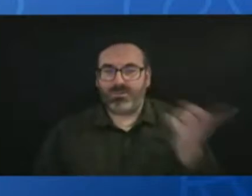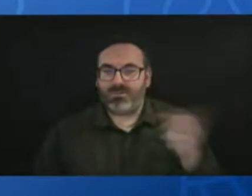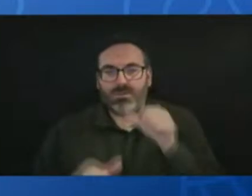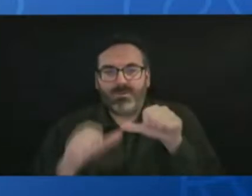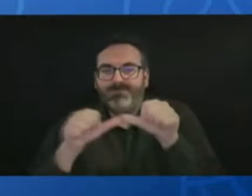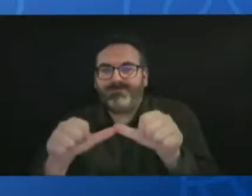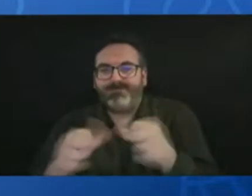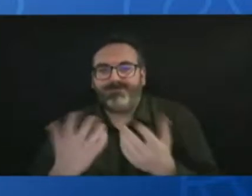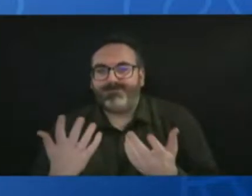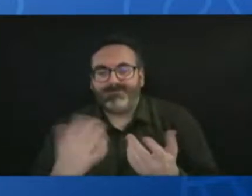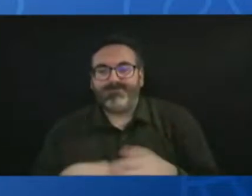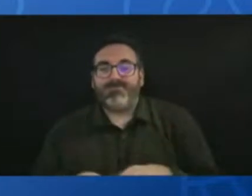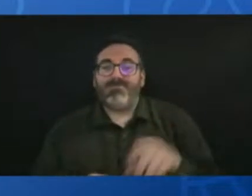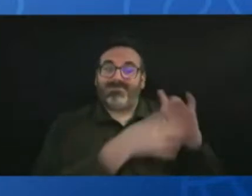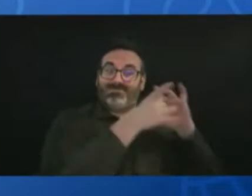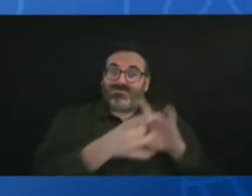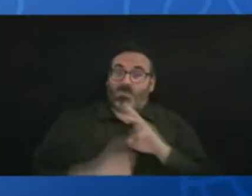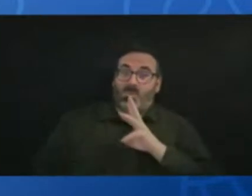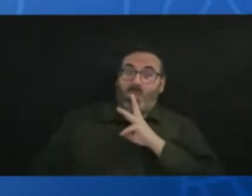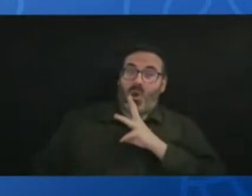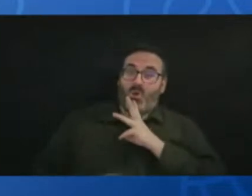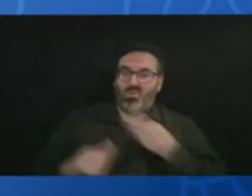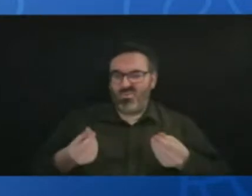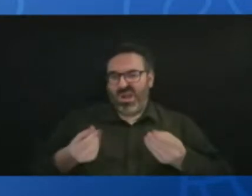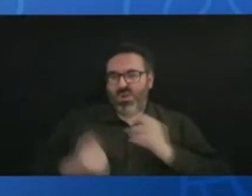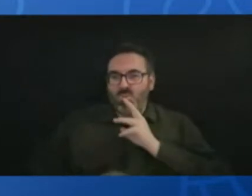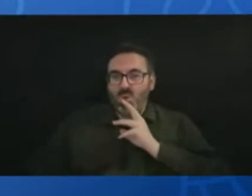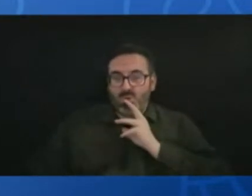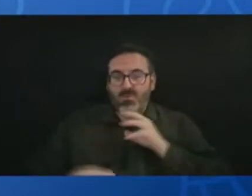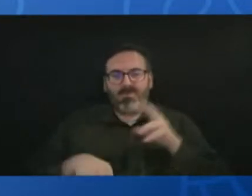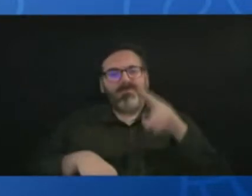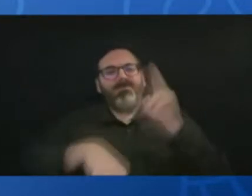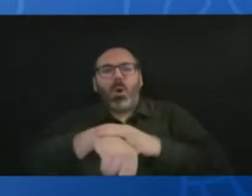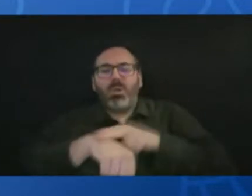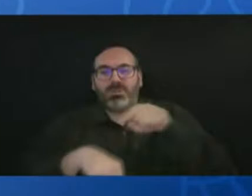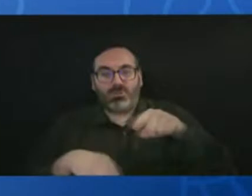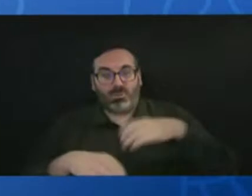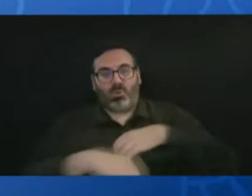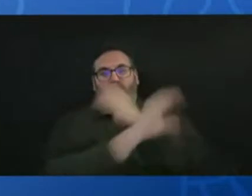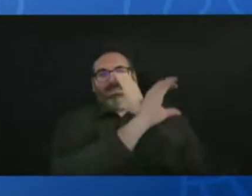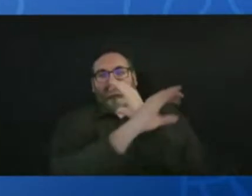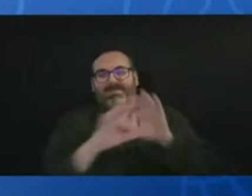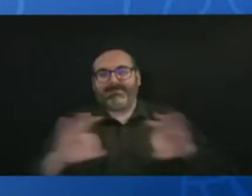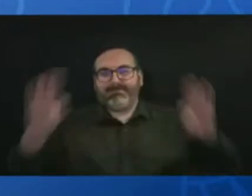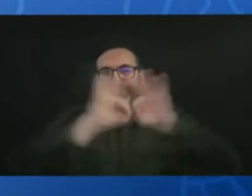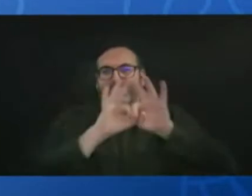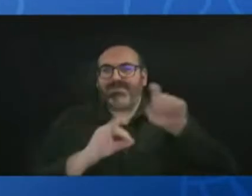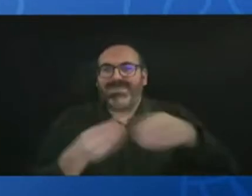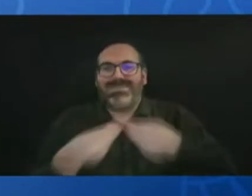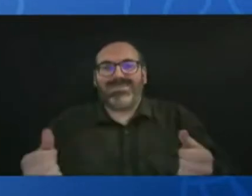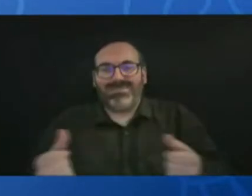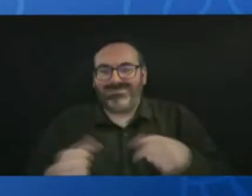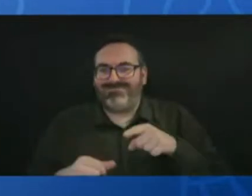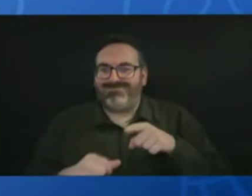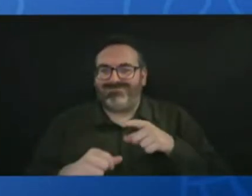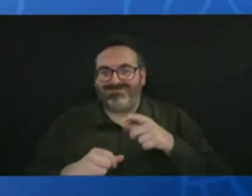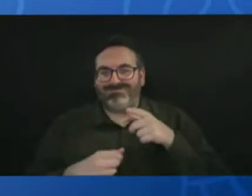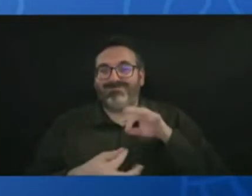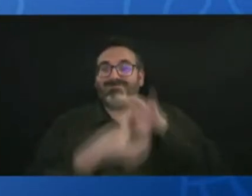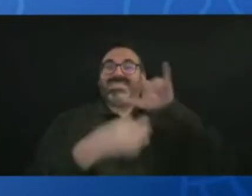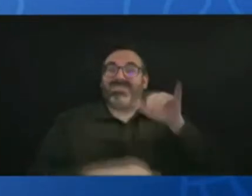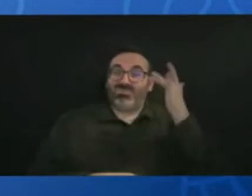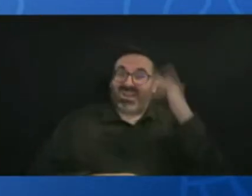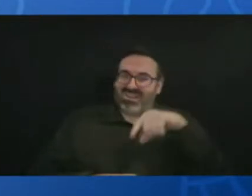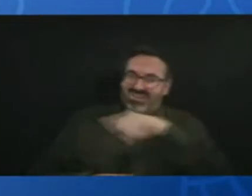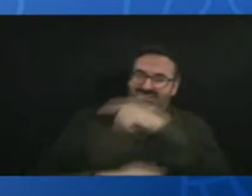It's exacerbated by the fact that you have a terrorist group that just doesn't care. When you think about